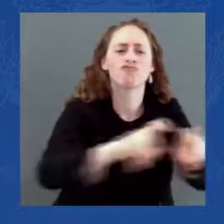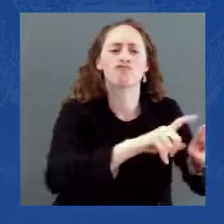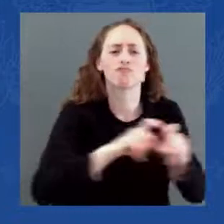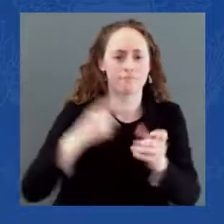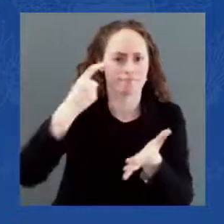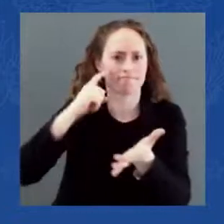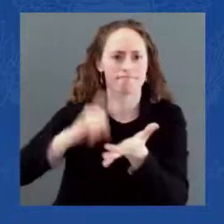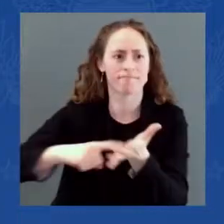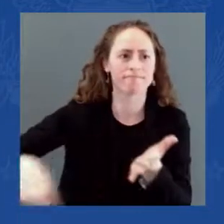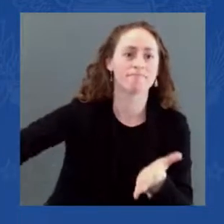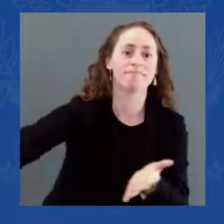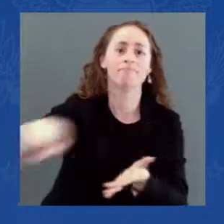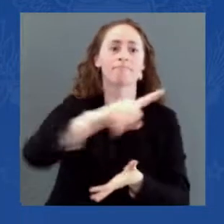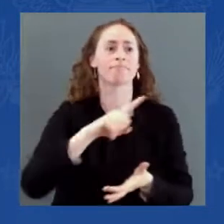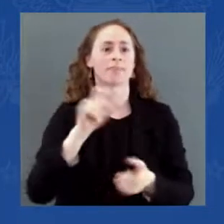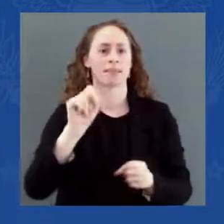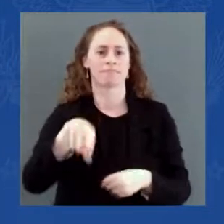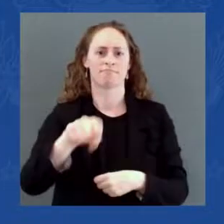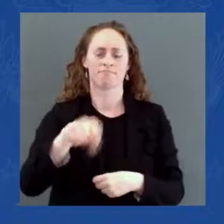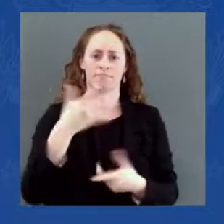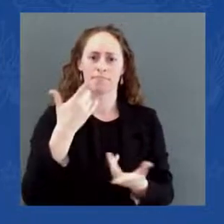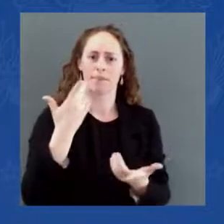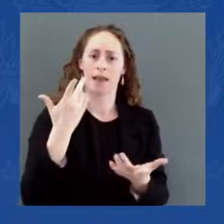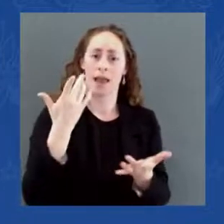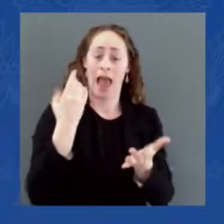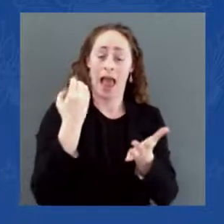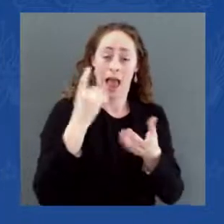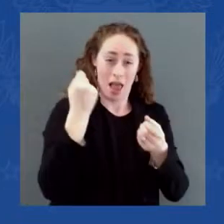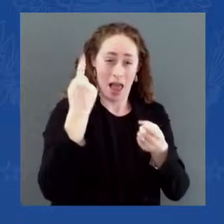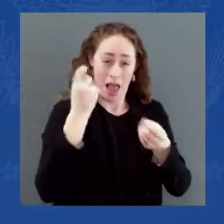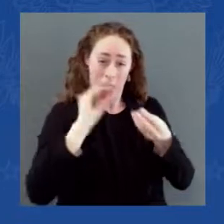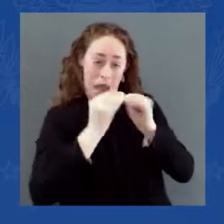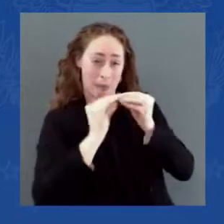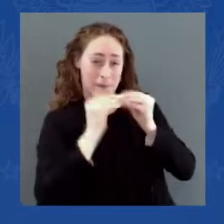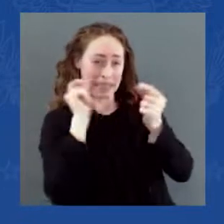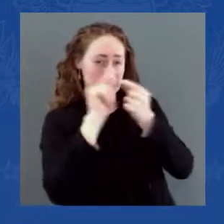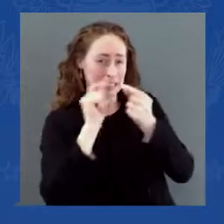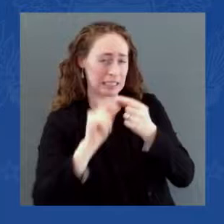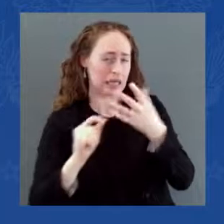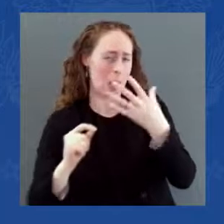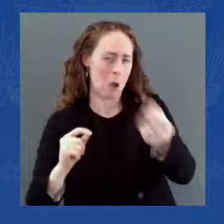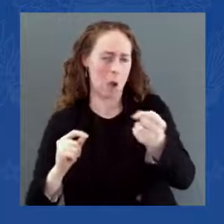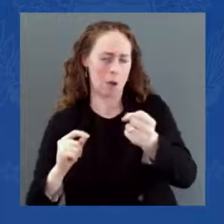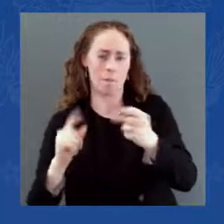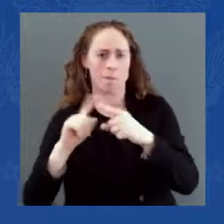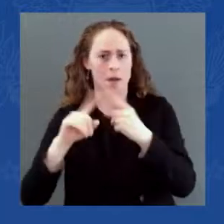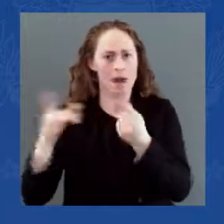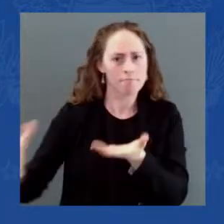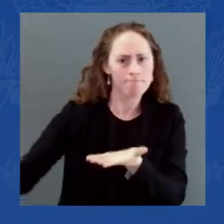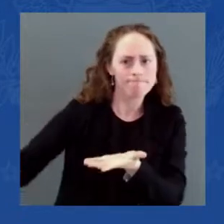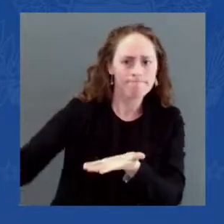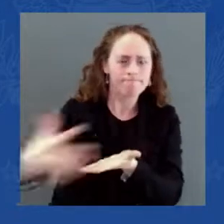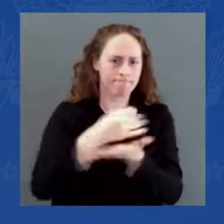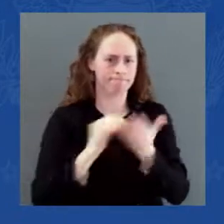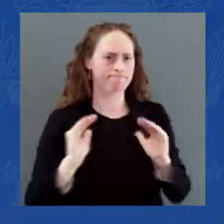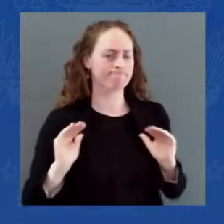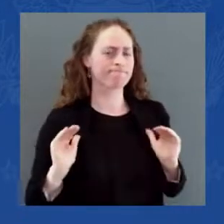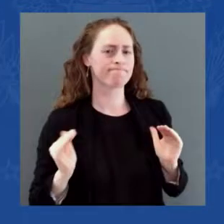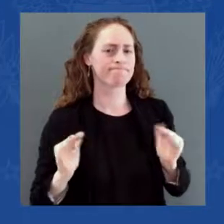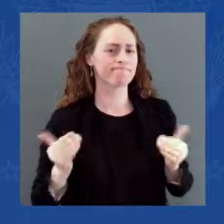number, I was told this as I was leaving the White House, that there is an expectation